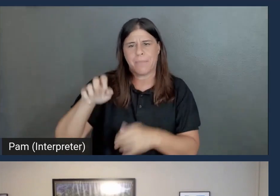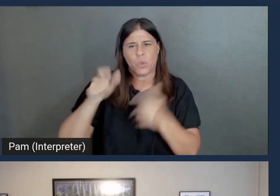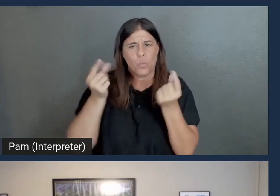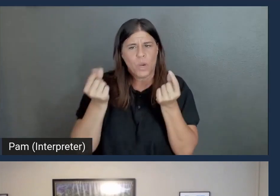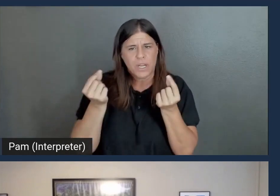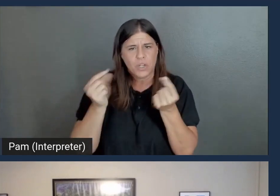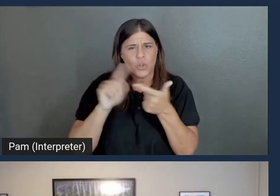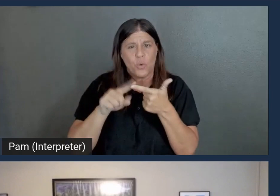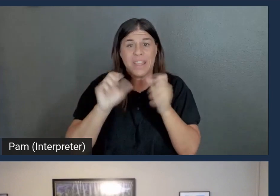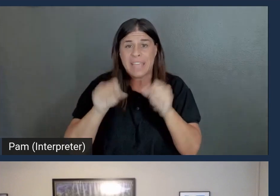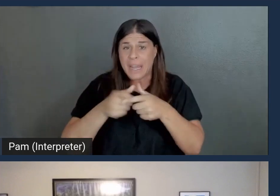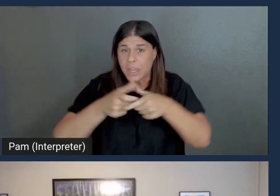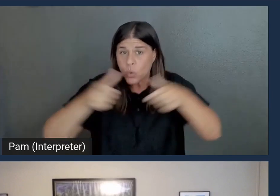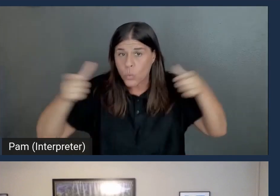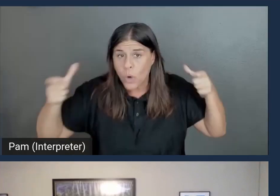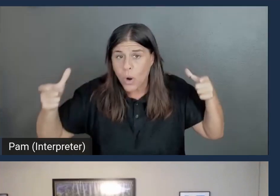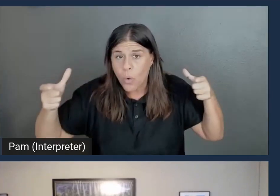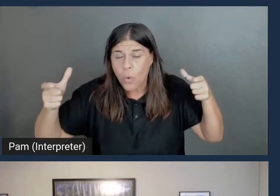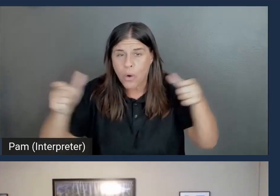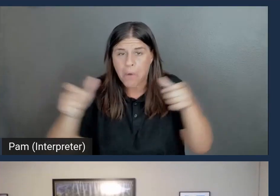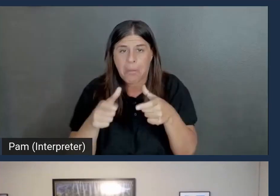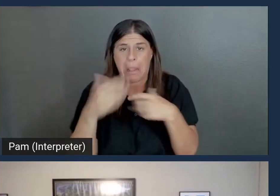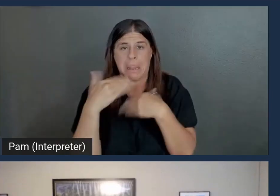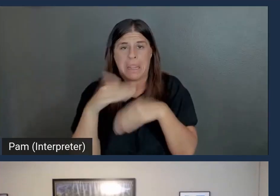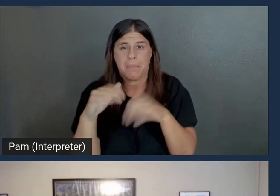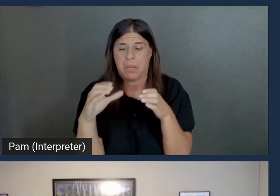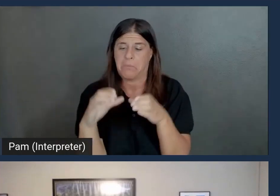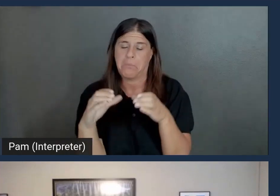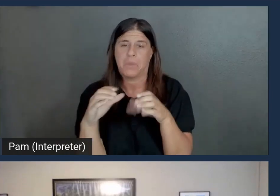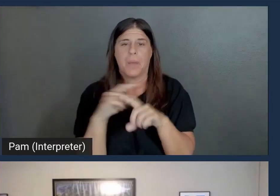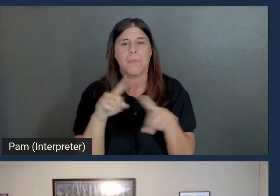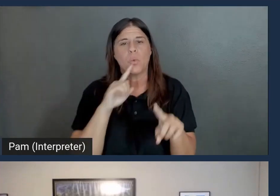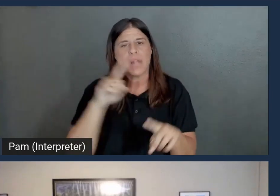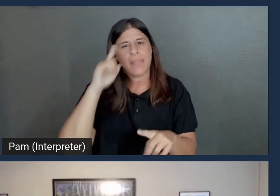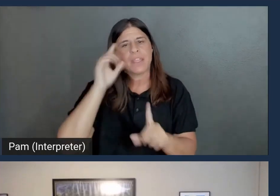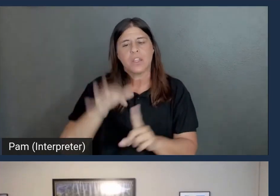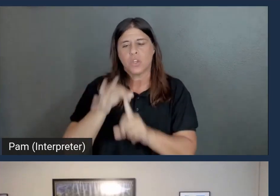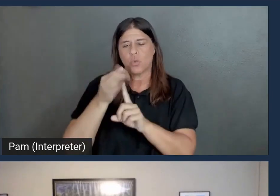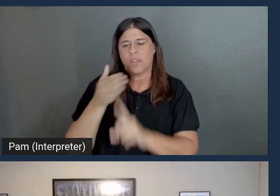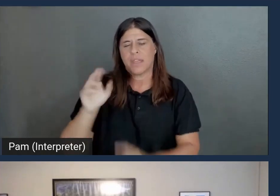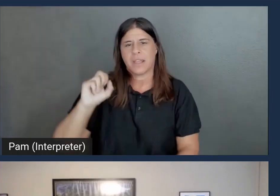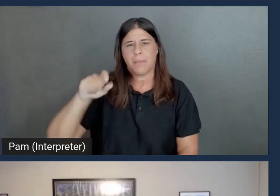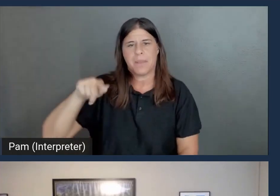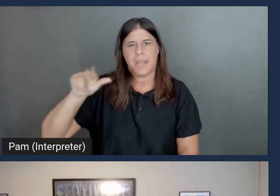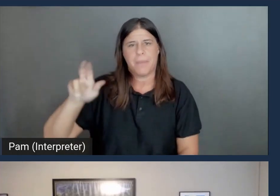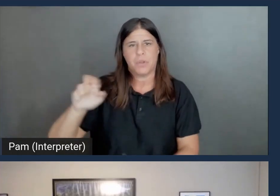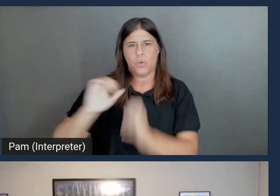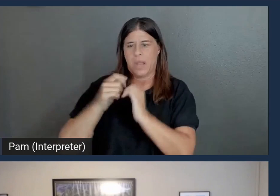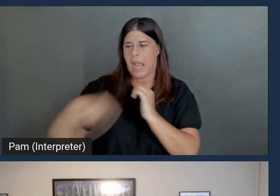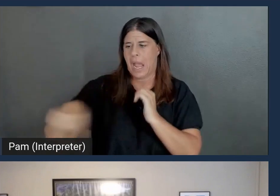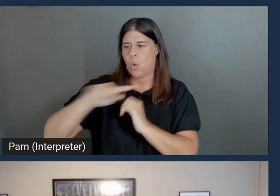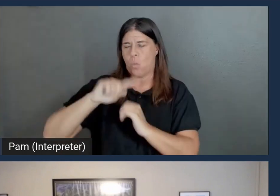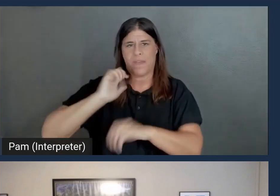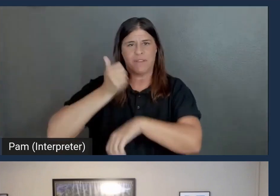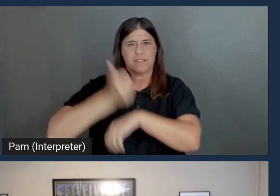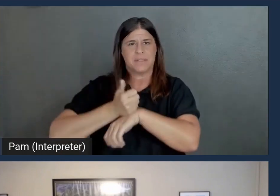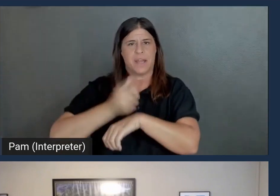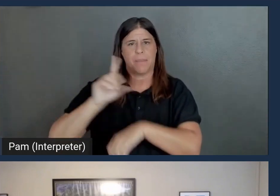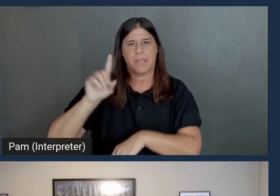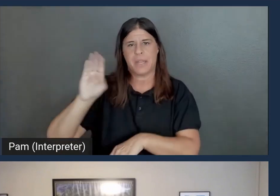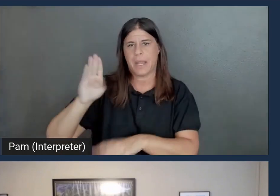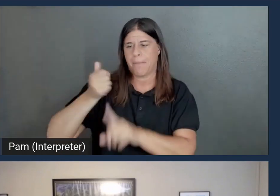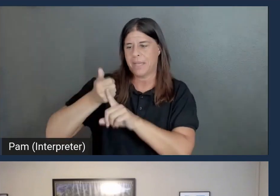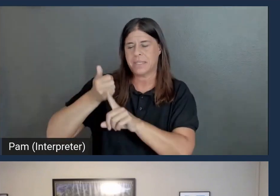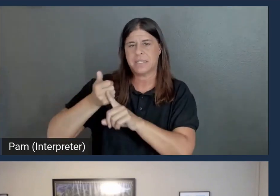and where are we? Well, I think one of the unique aspects of Neptune is the way that we've architected the database itself. We've